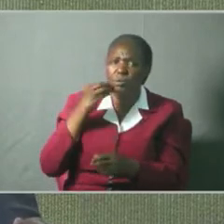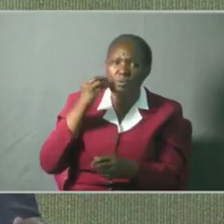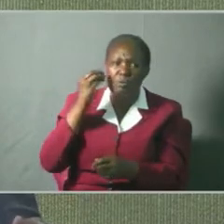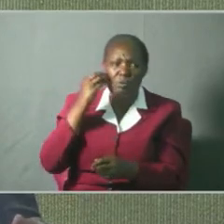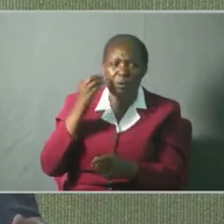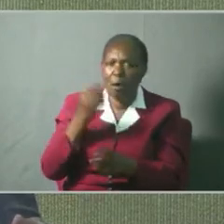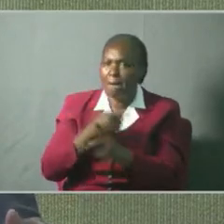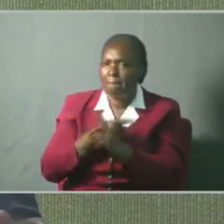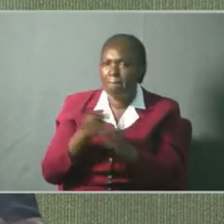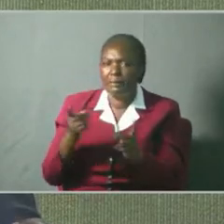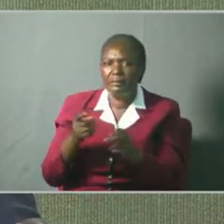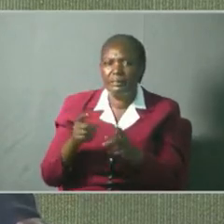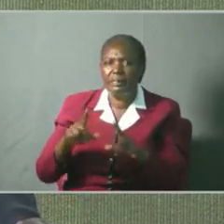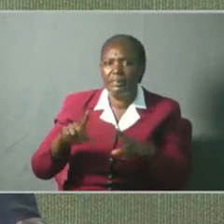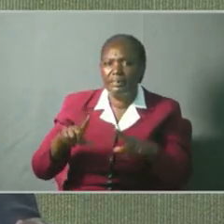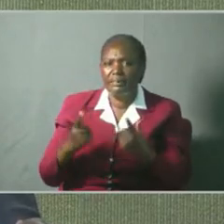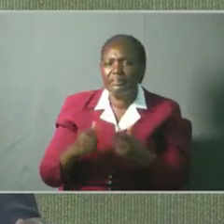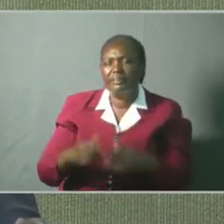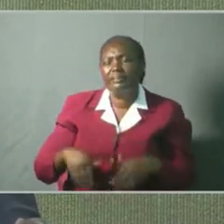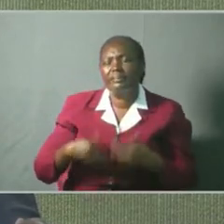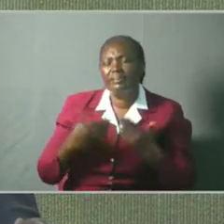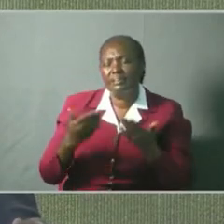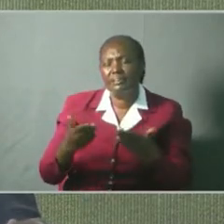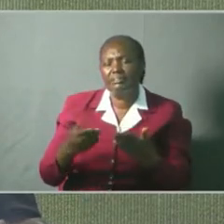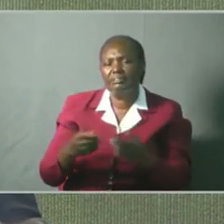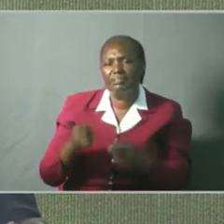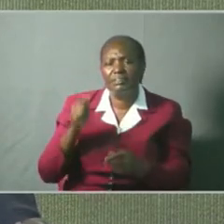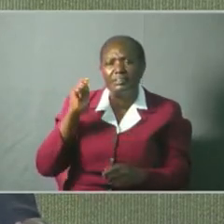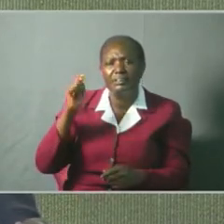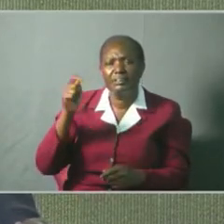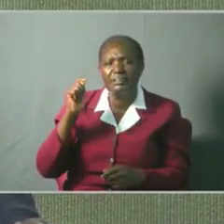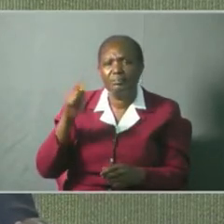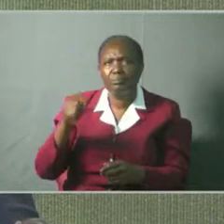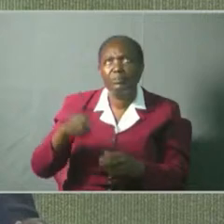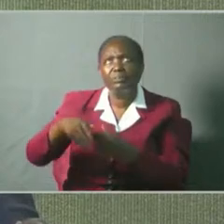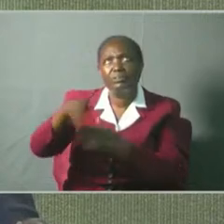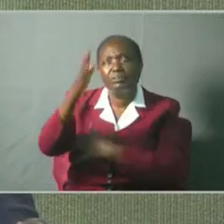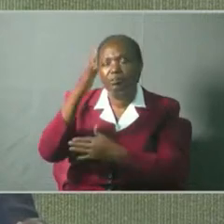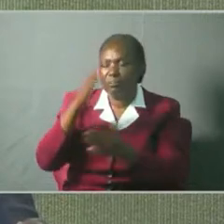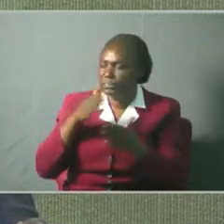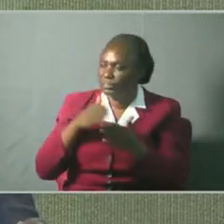we'll close it so that you can go home. But the Lord never stops to be good.